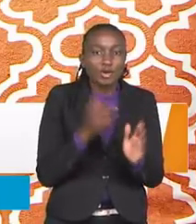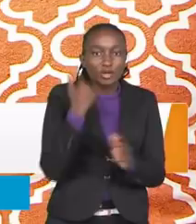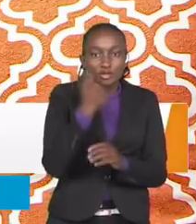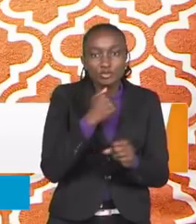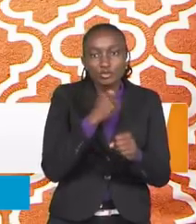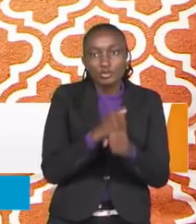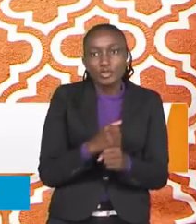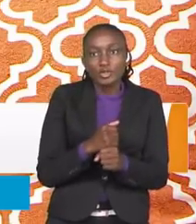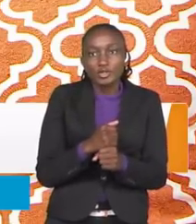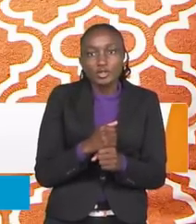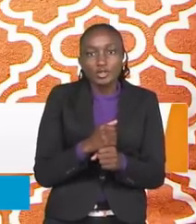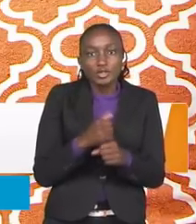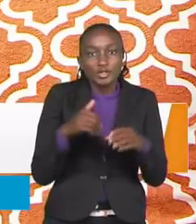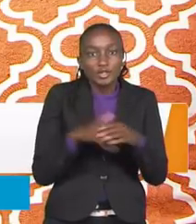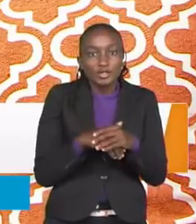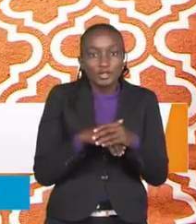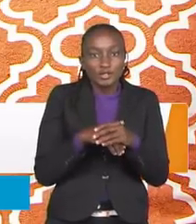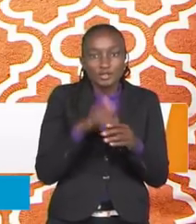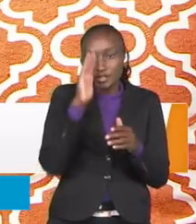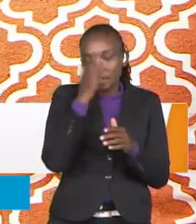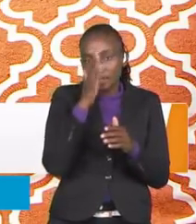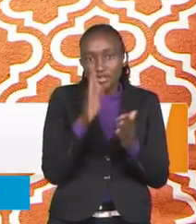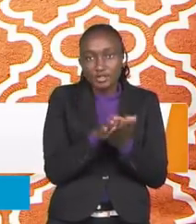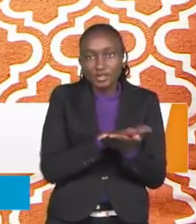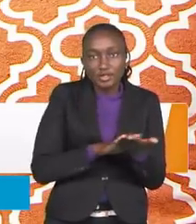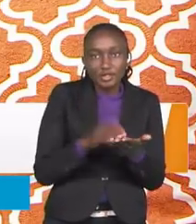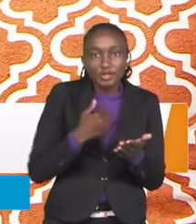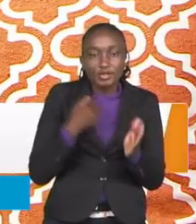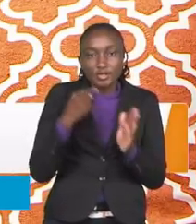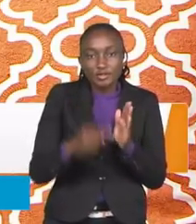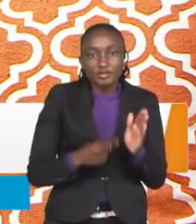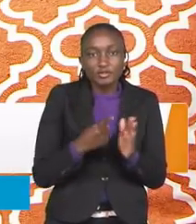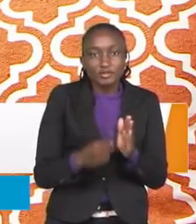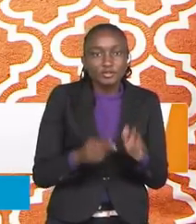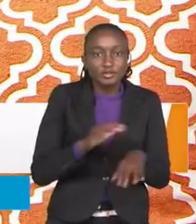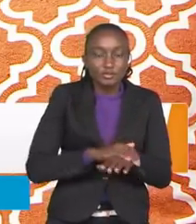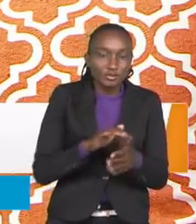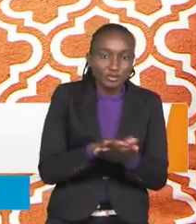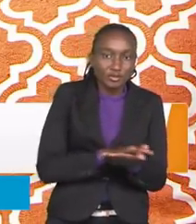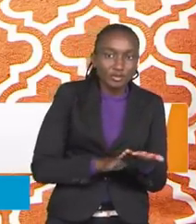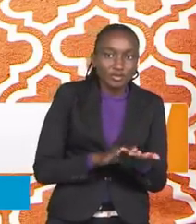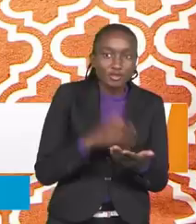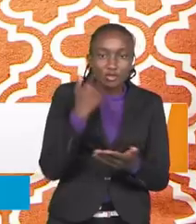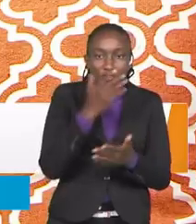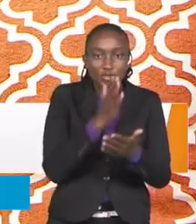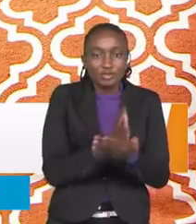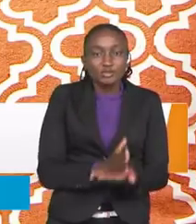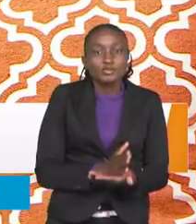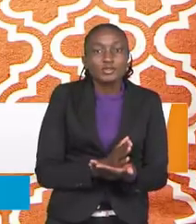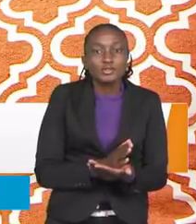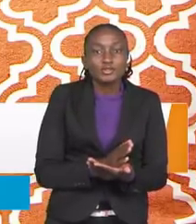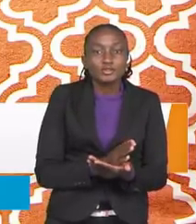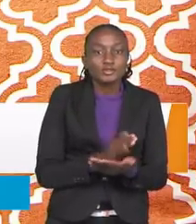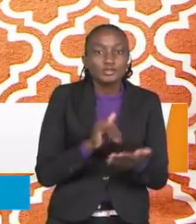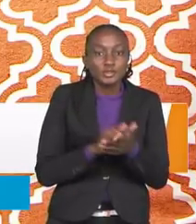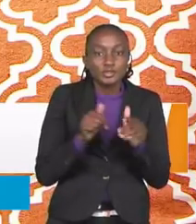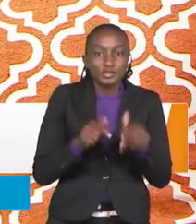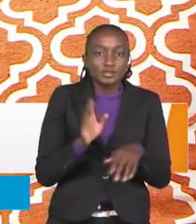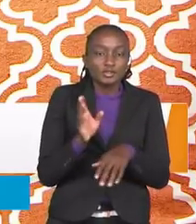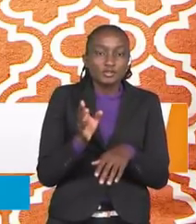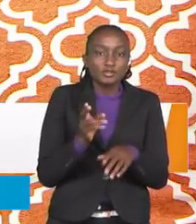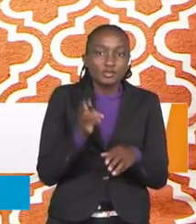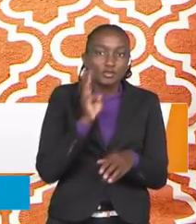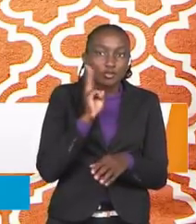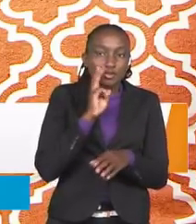work in the background. We have engineers on the ground that ensure that these water pipes